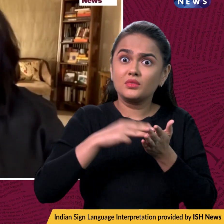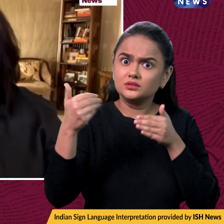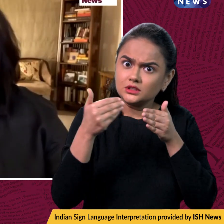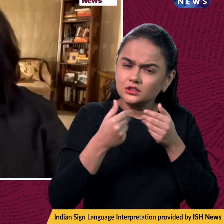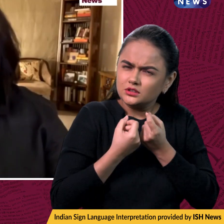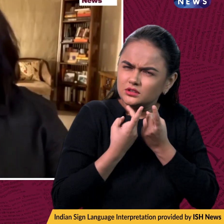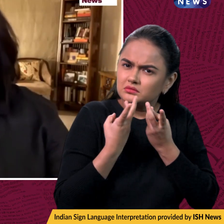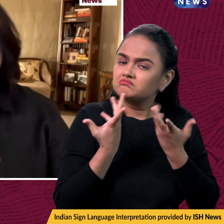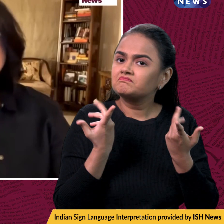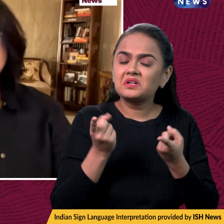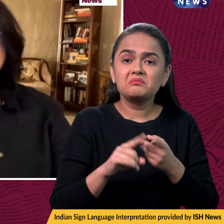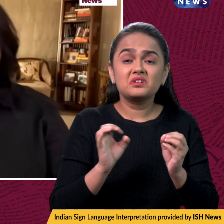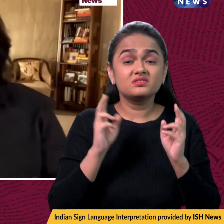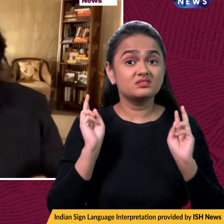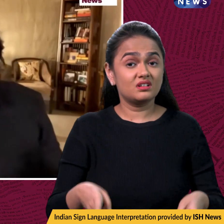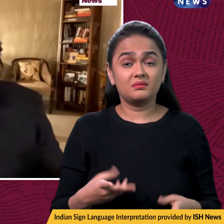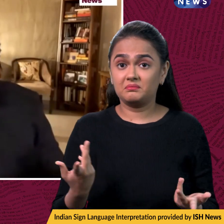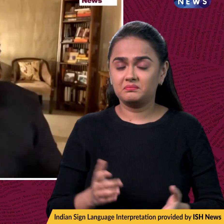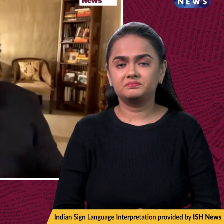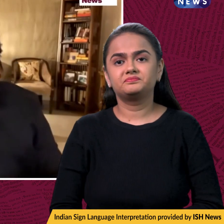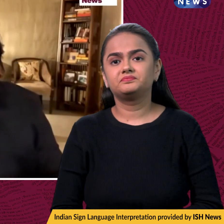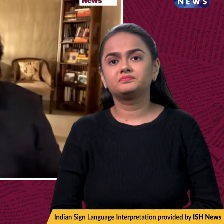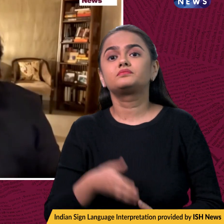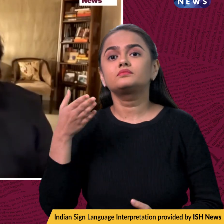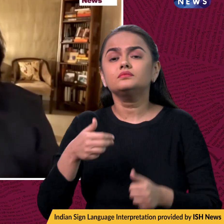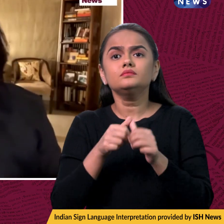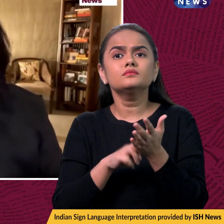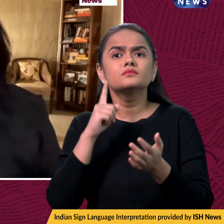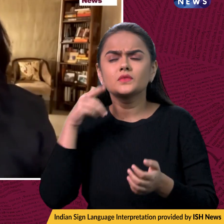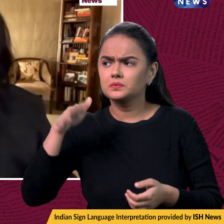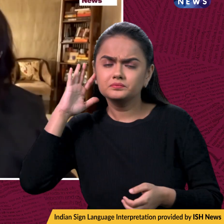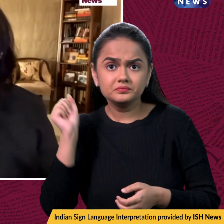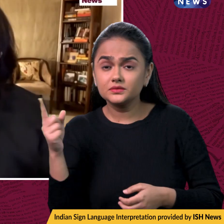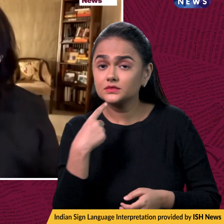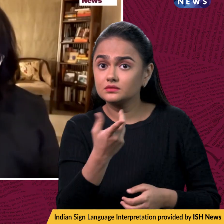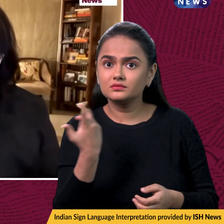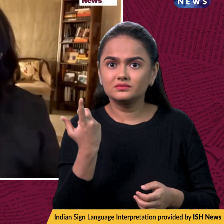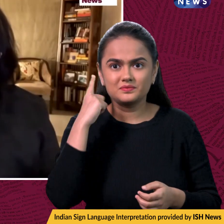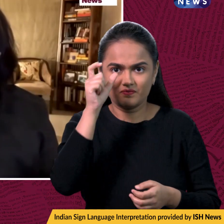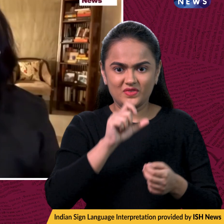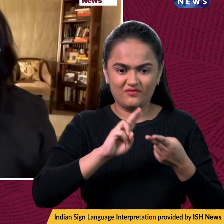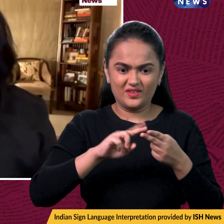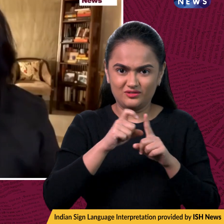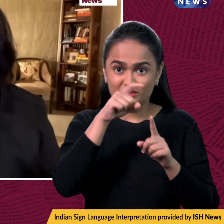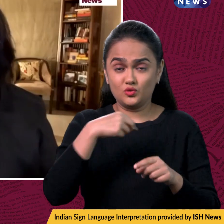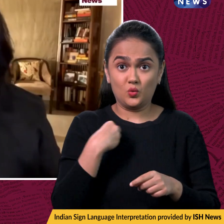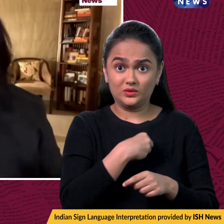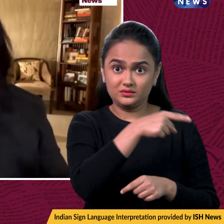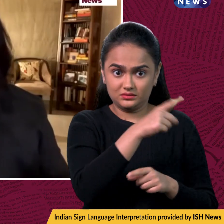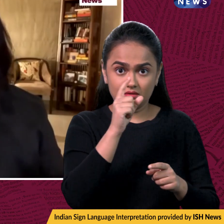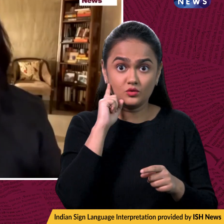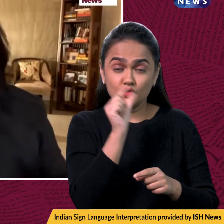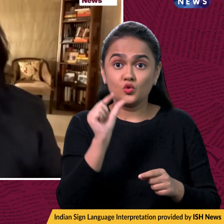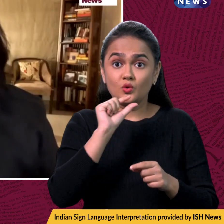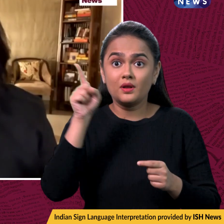minister. There's been no breakthrough. According to ANI today, though, representatives of the Federation of Resident Doctors